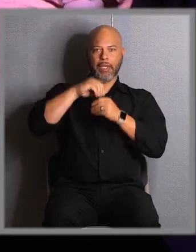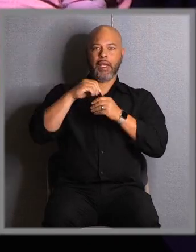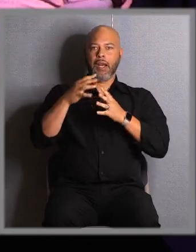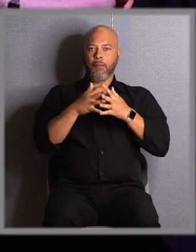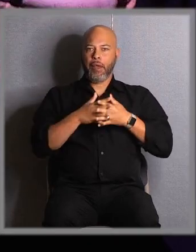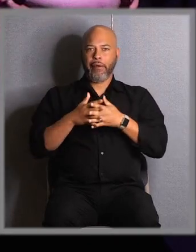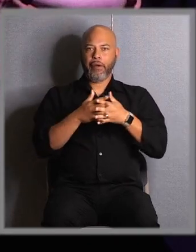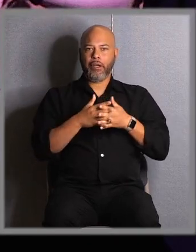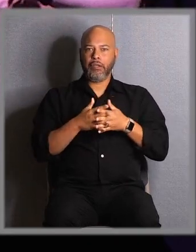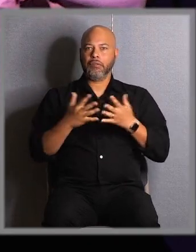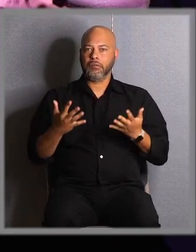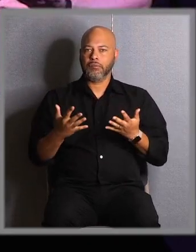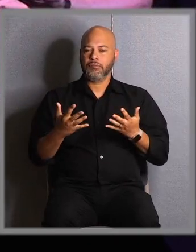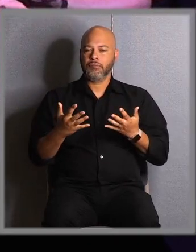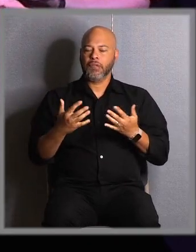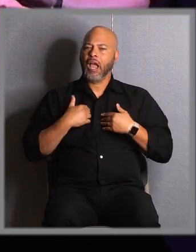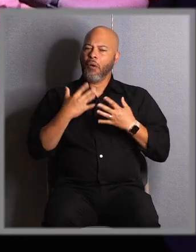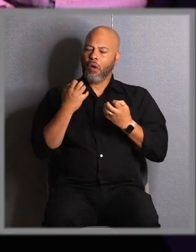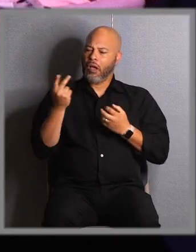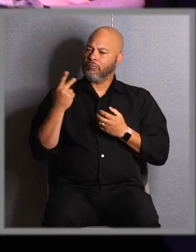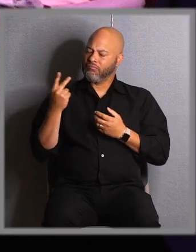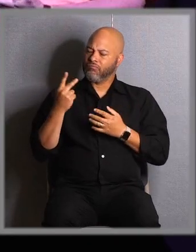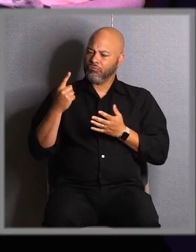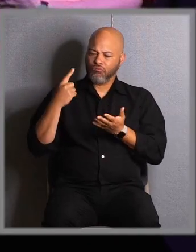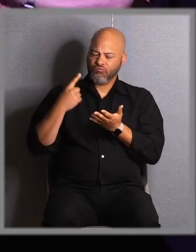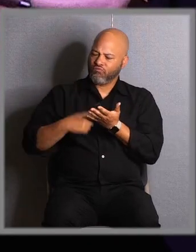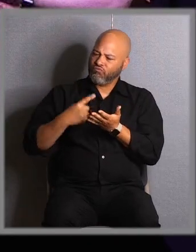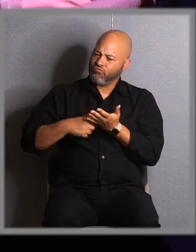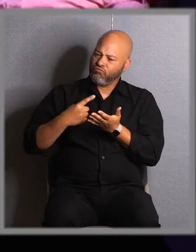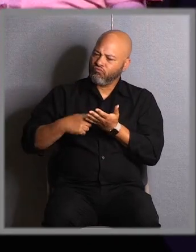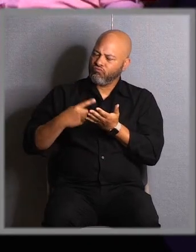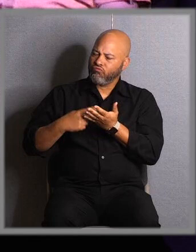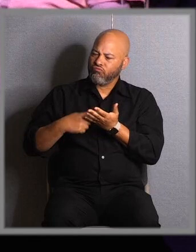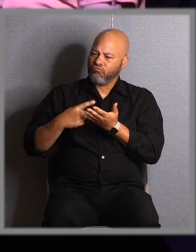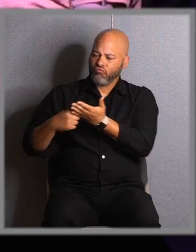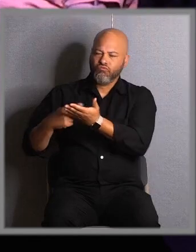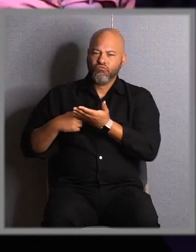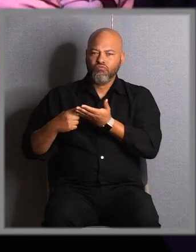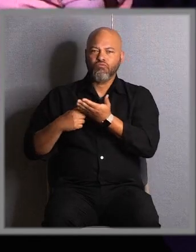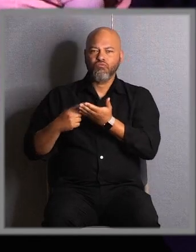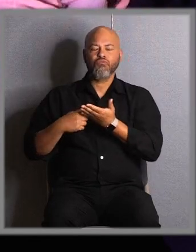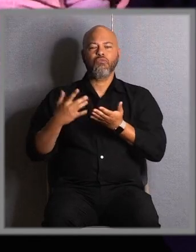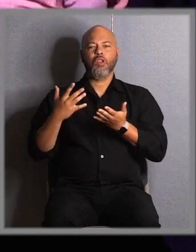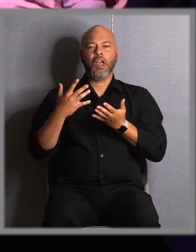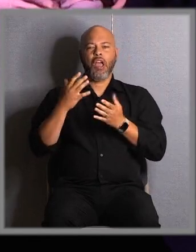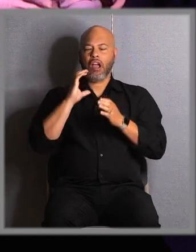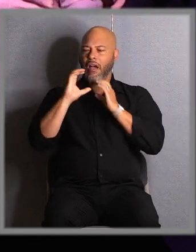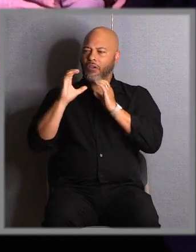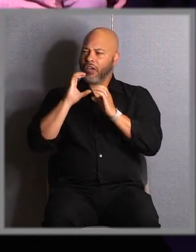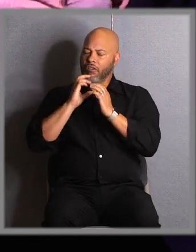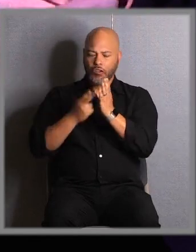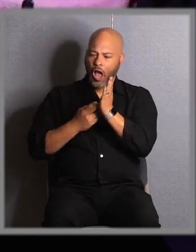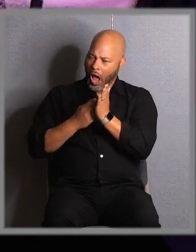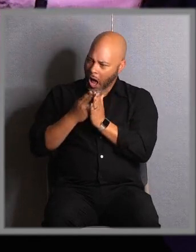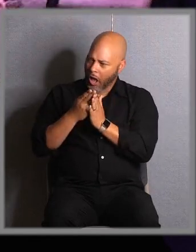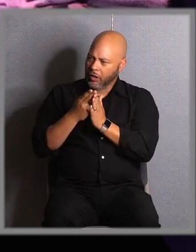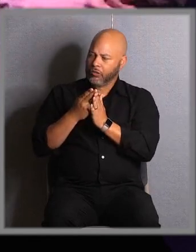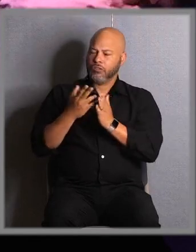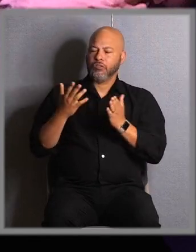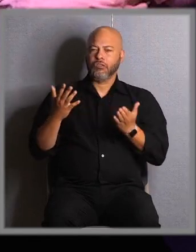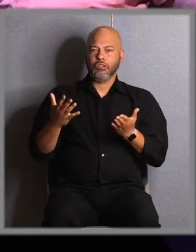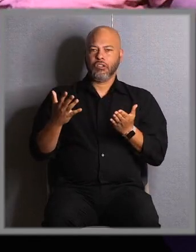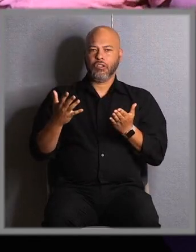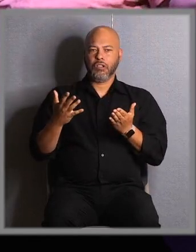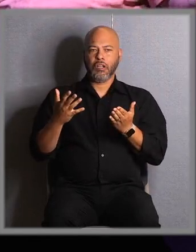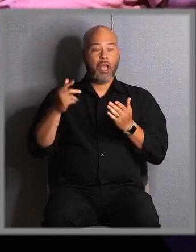And so I want us to just talk for a few moments, a dialogue, a conversation, if you will. Honestly, this could be the